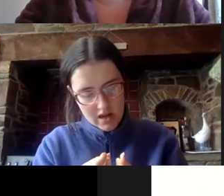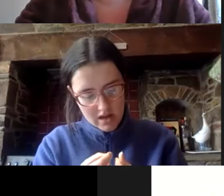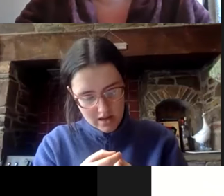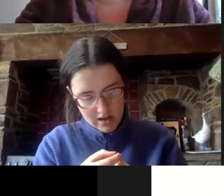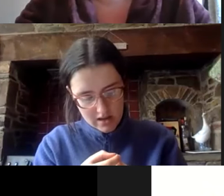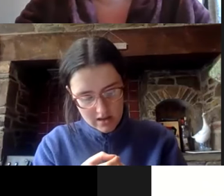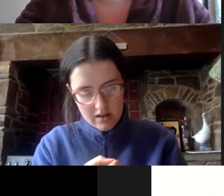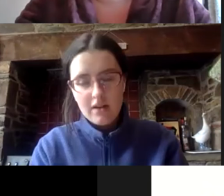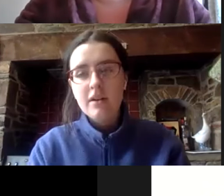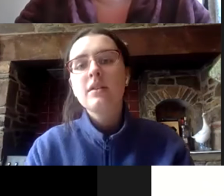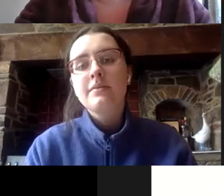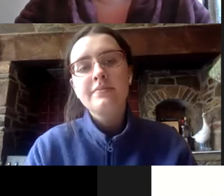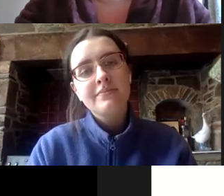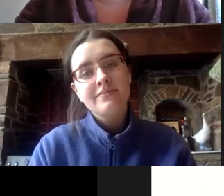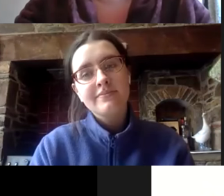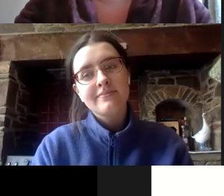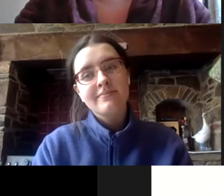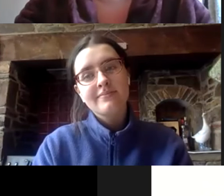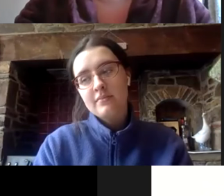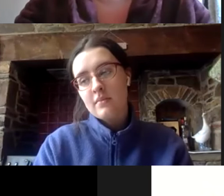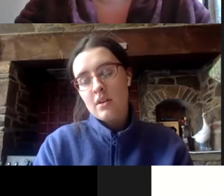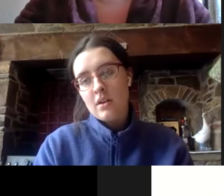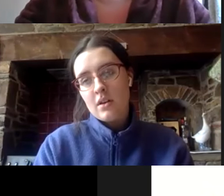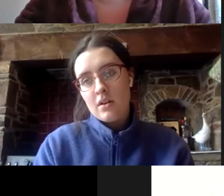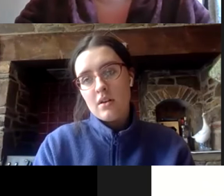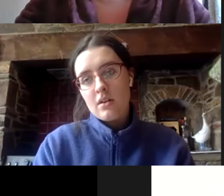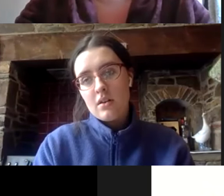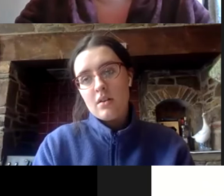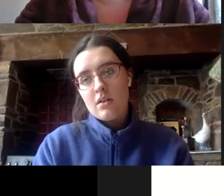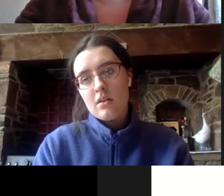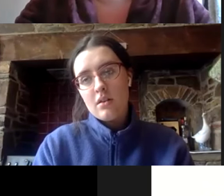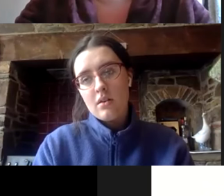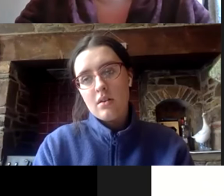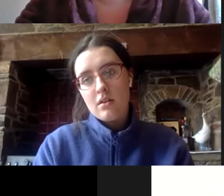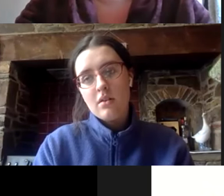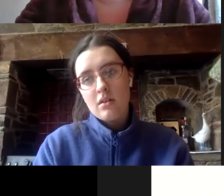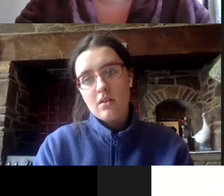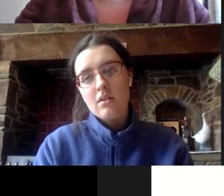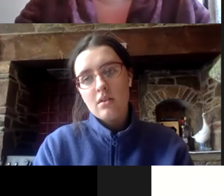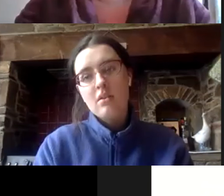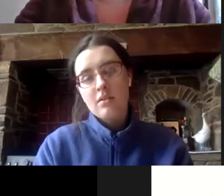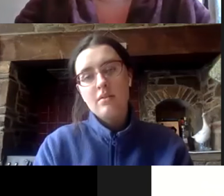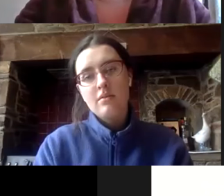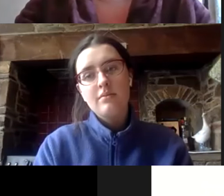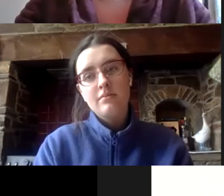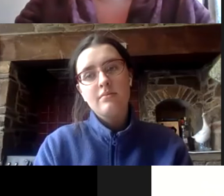So feel free to share, save up your questions, or if you have something in draft form that you want me to have a look at, I'll have a look at it there.